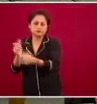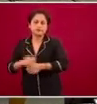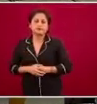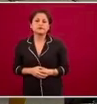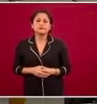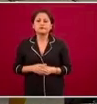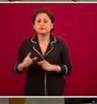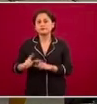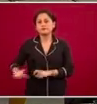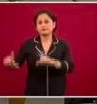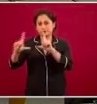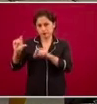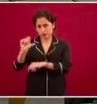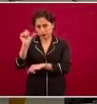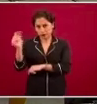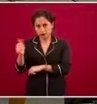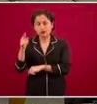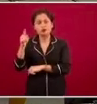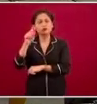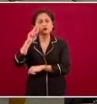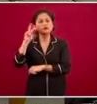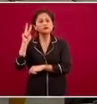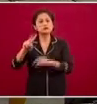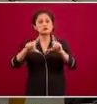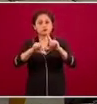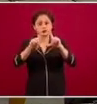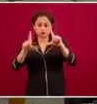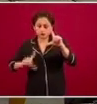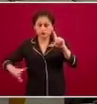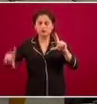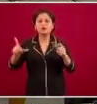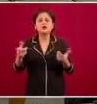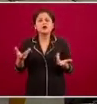Europe slowly comes out of the pandemic.